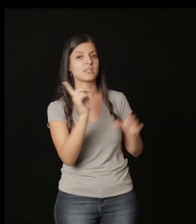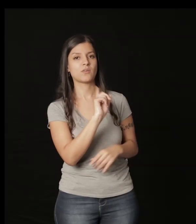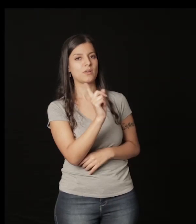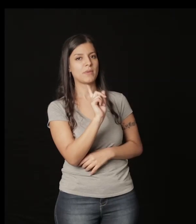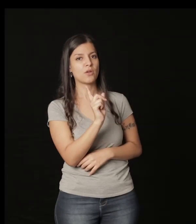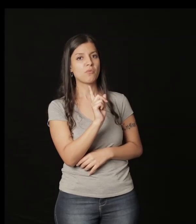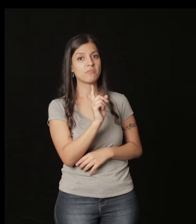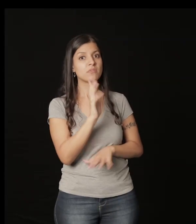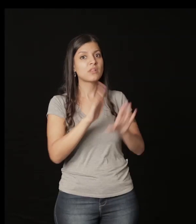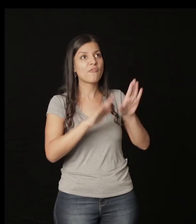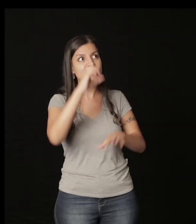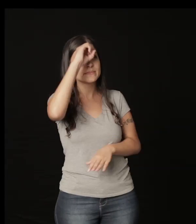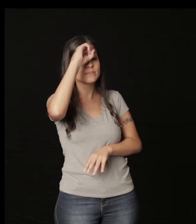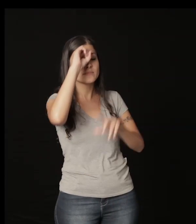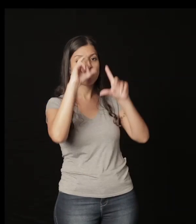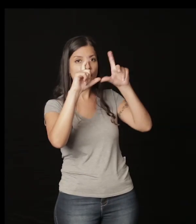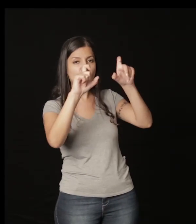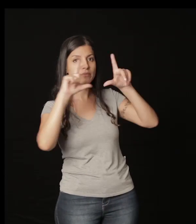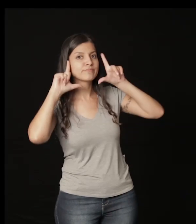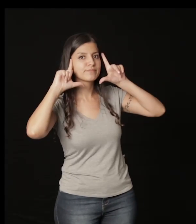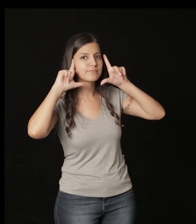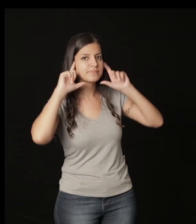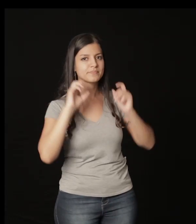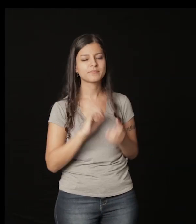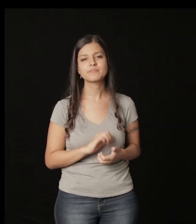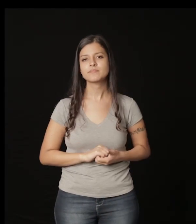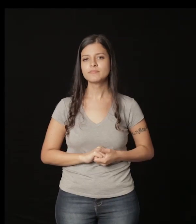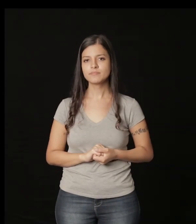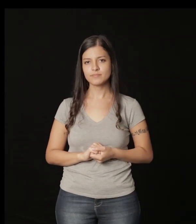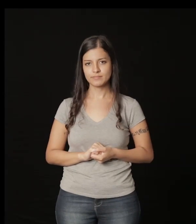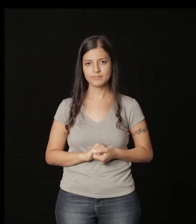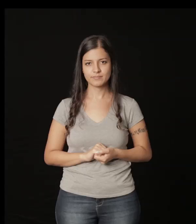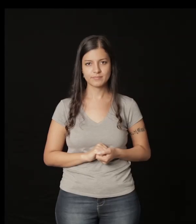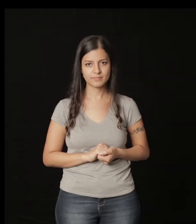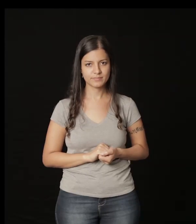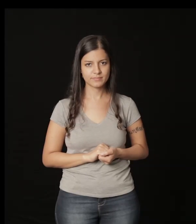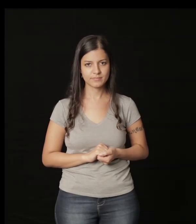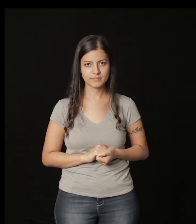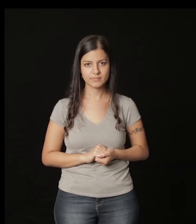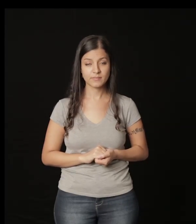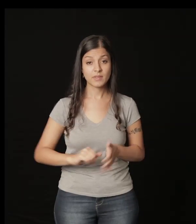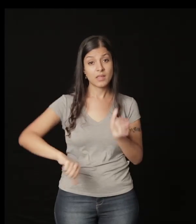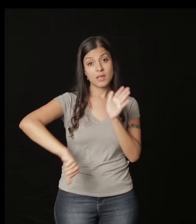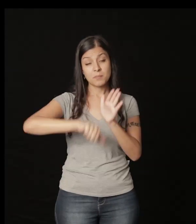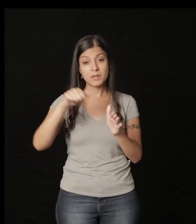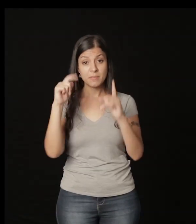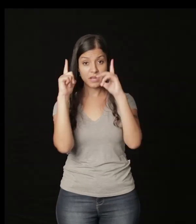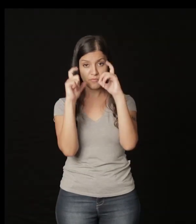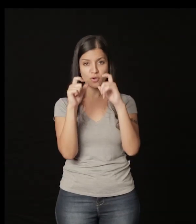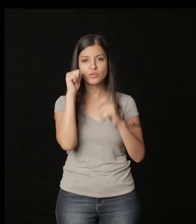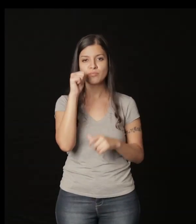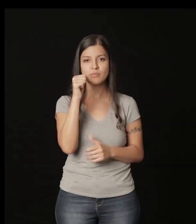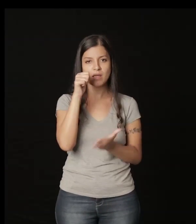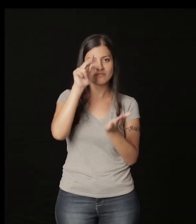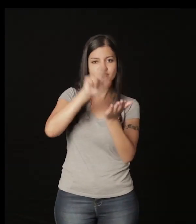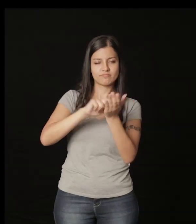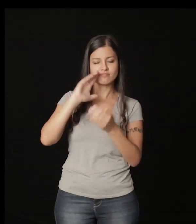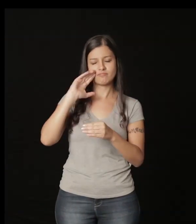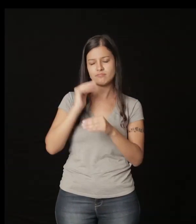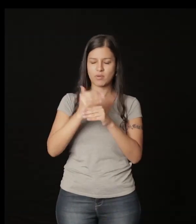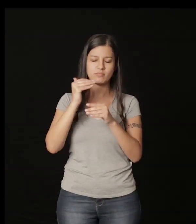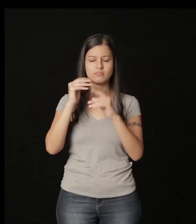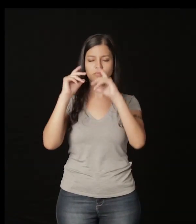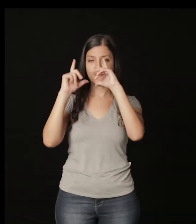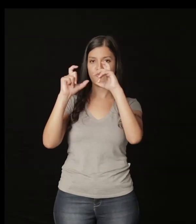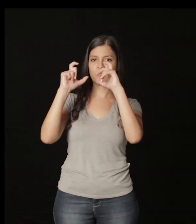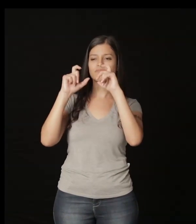collaboration or even the knowledge of the subject. And when you think about the first picture that we took of the woman under